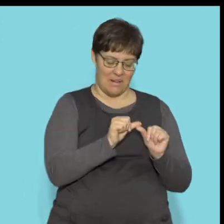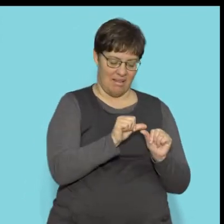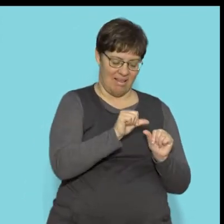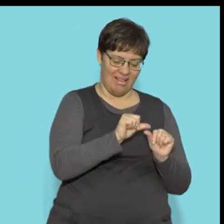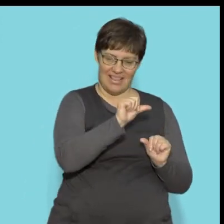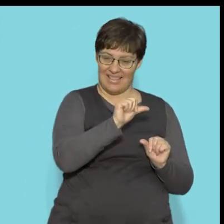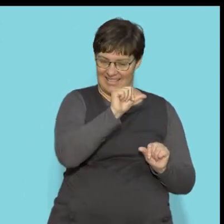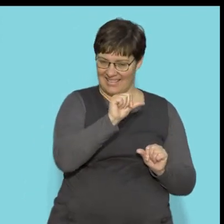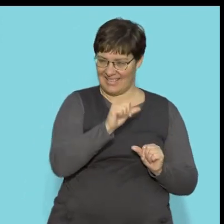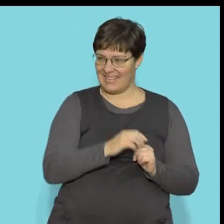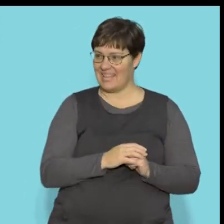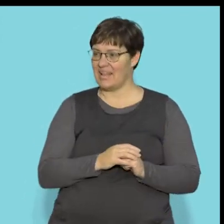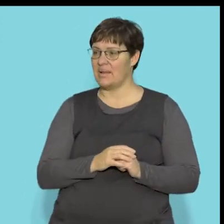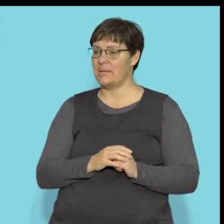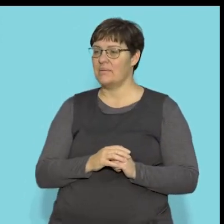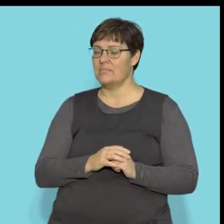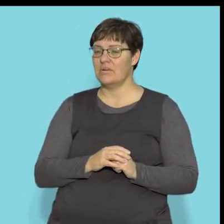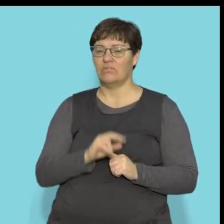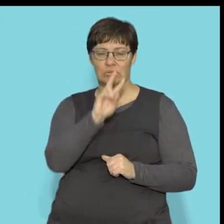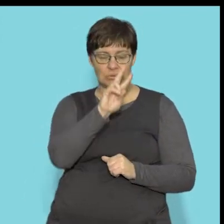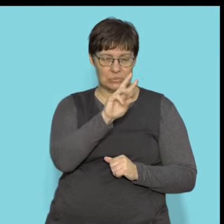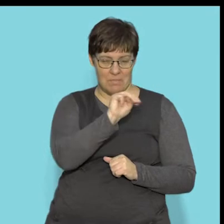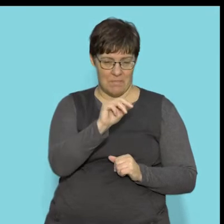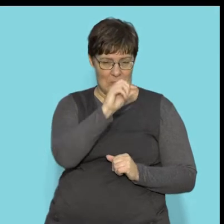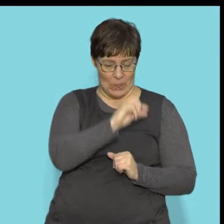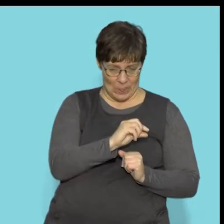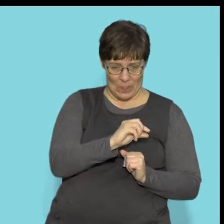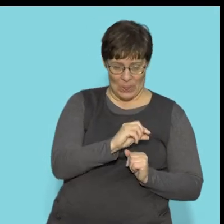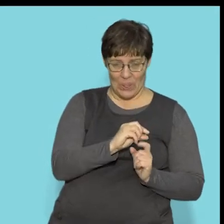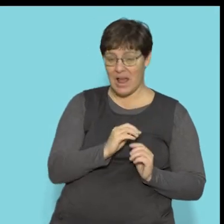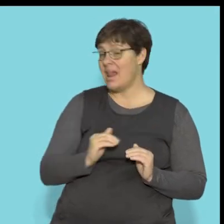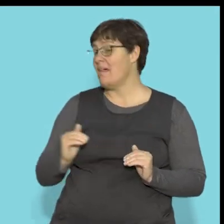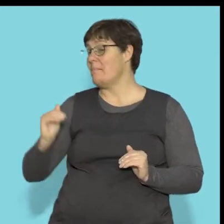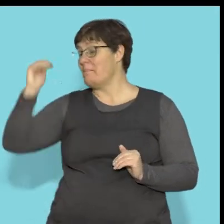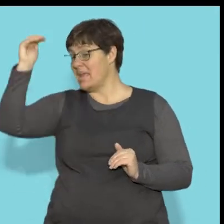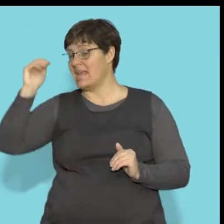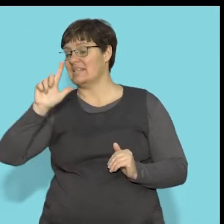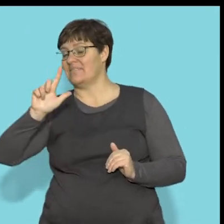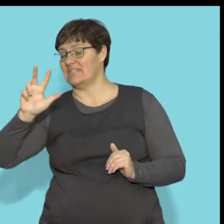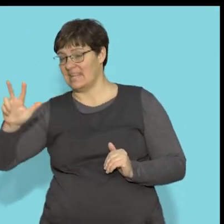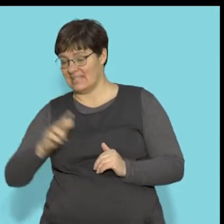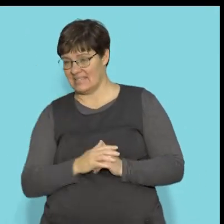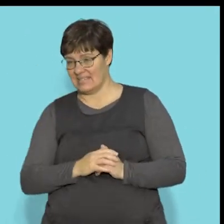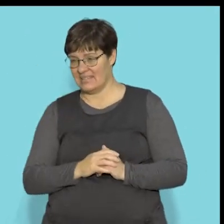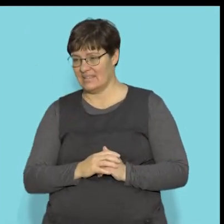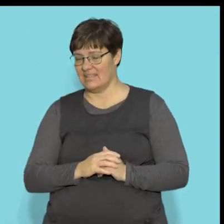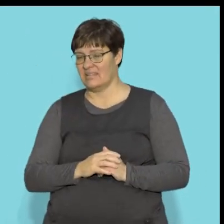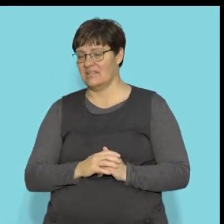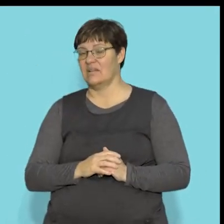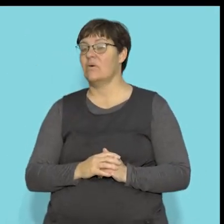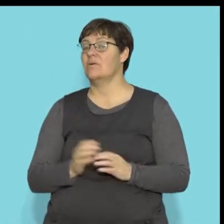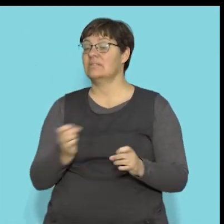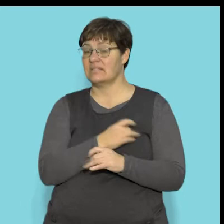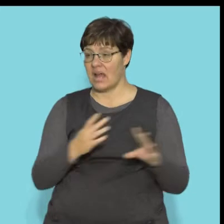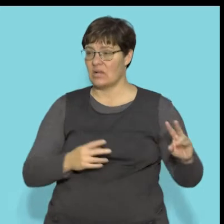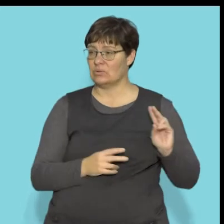to look and see your smallest height was 2, your greatest height is 78. So let's